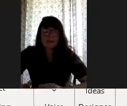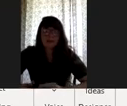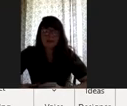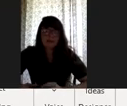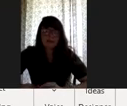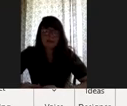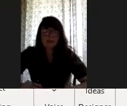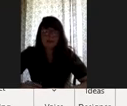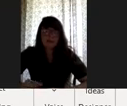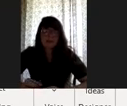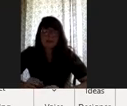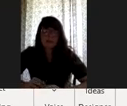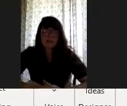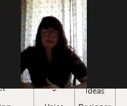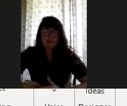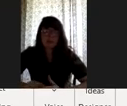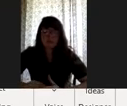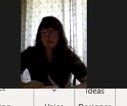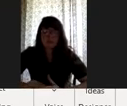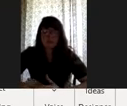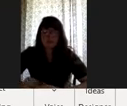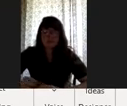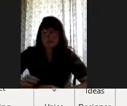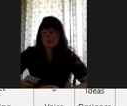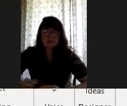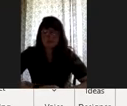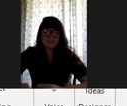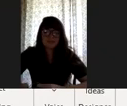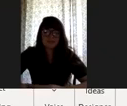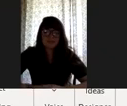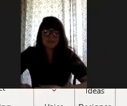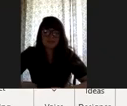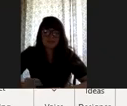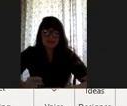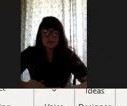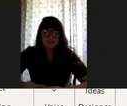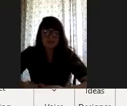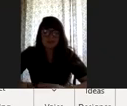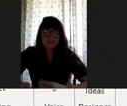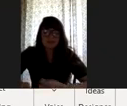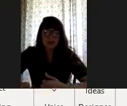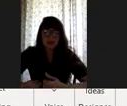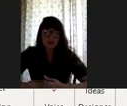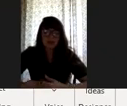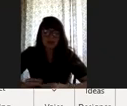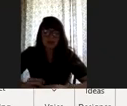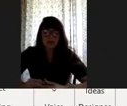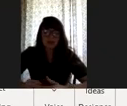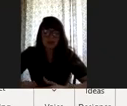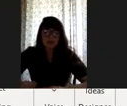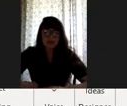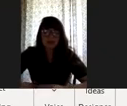Okay. So what one do you want me to, Well, for sure the green, but you can talk about anything